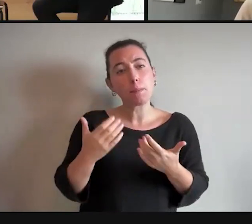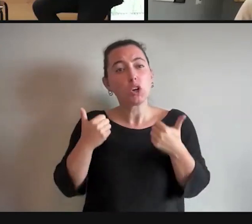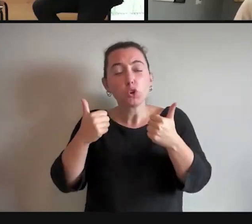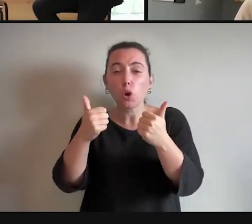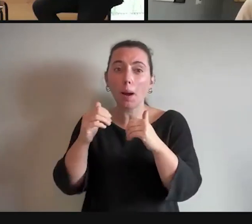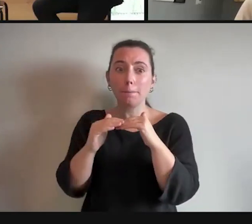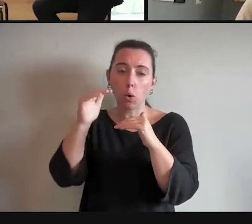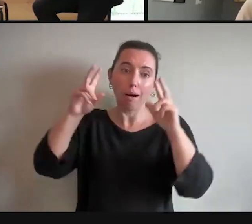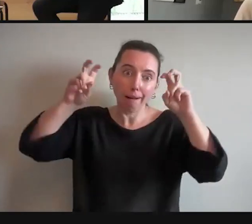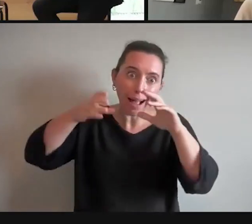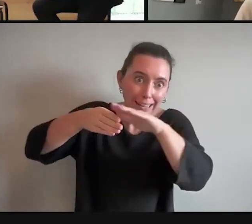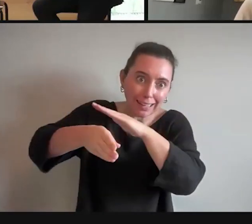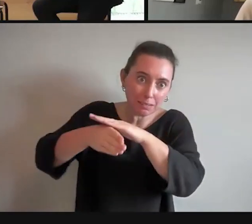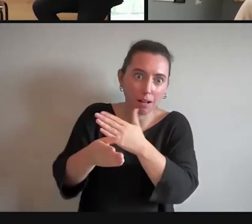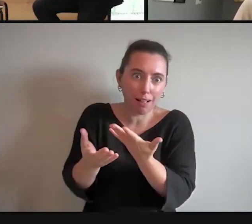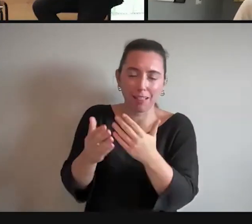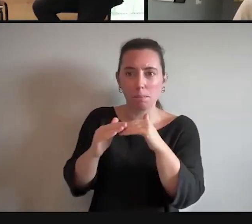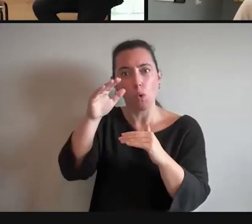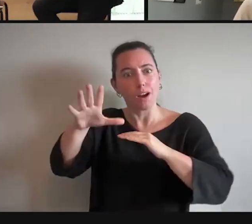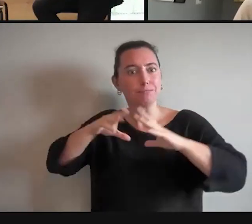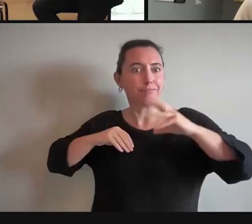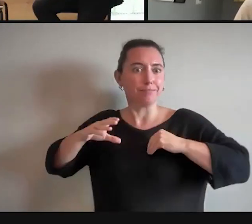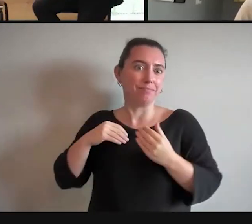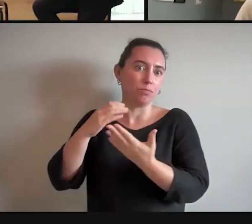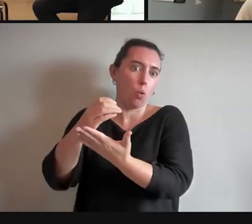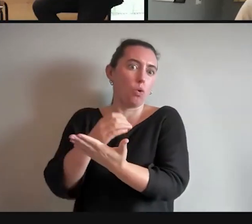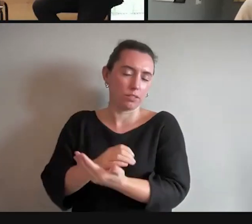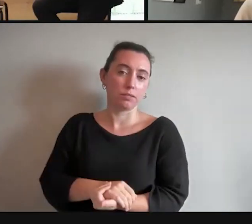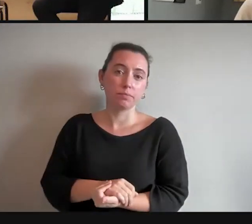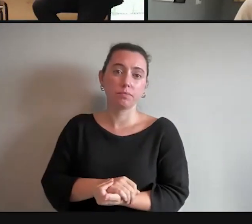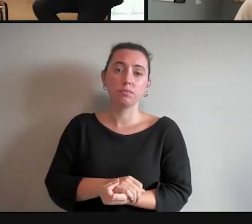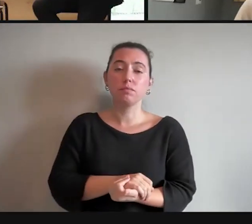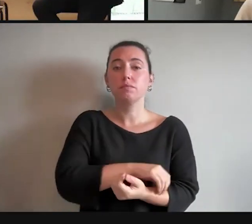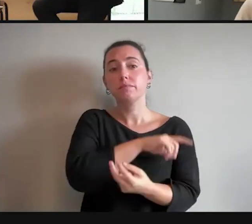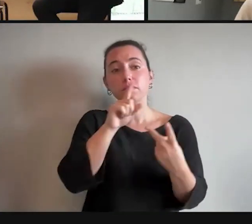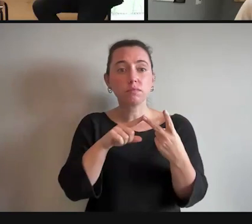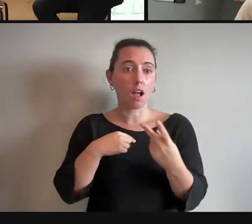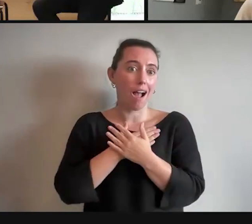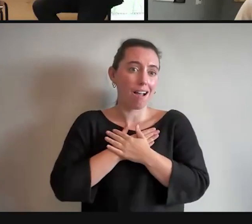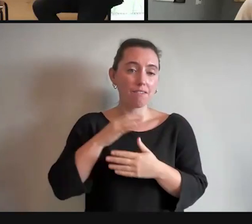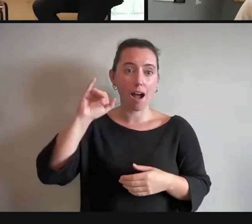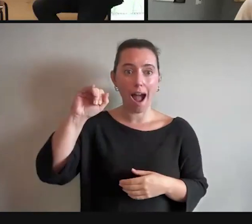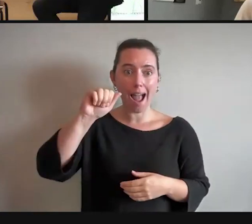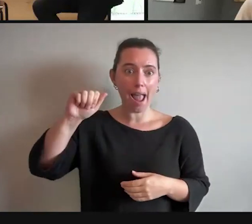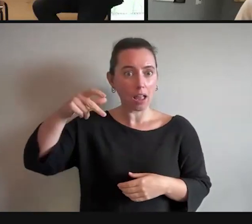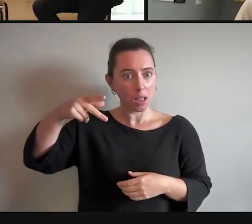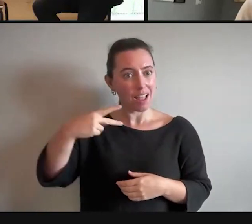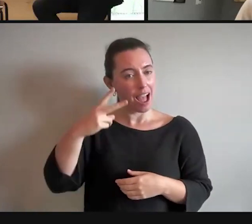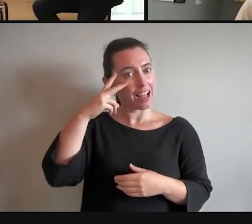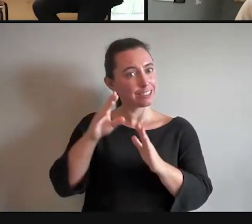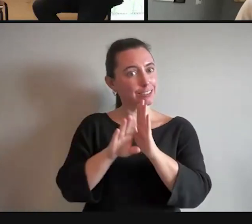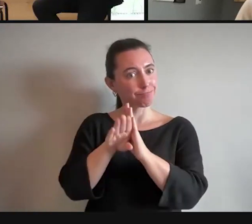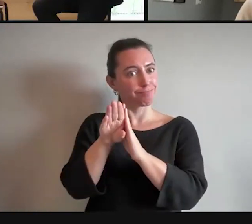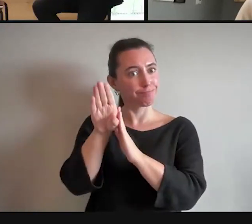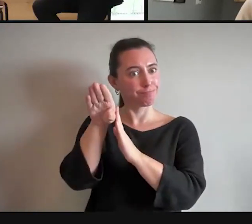accessible course would be very good. And another thing, I do like how IAAP progressing. So now we have core